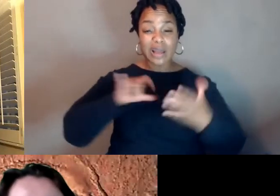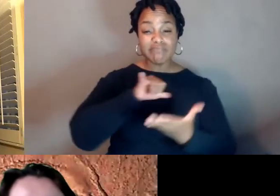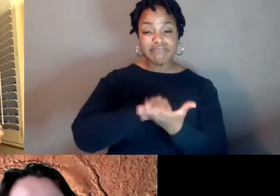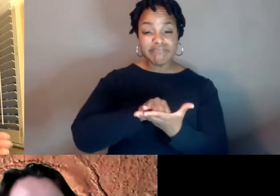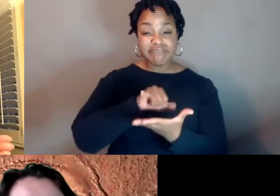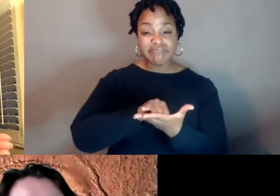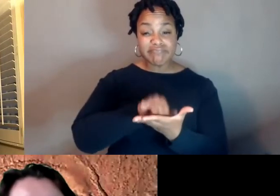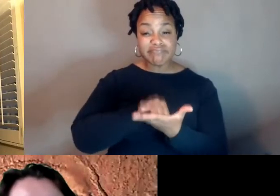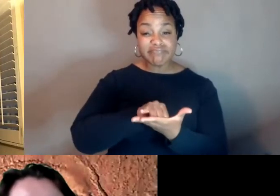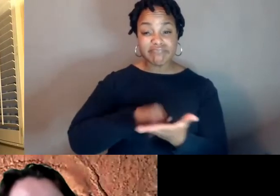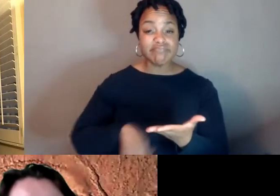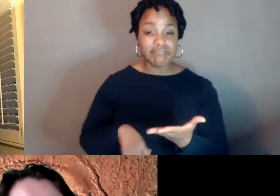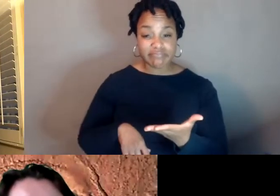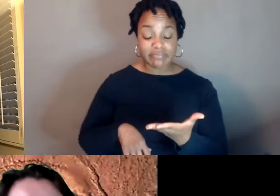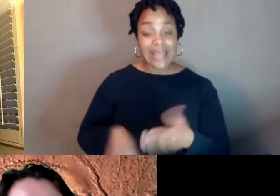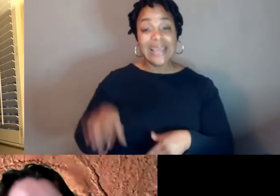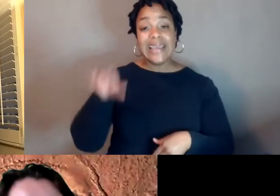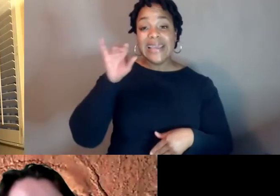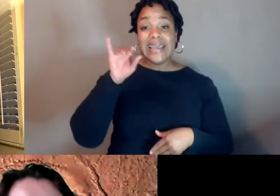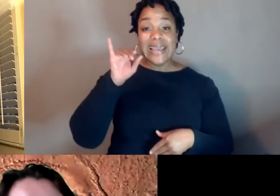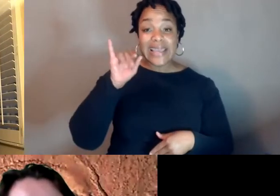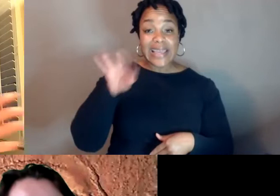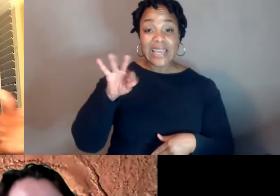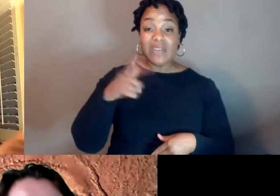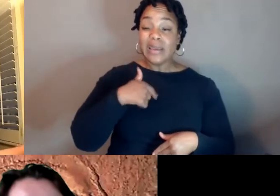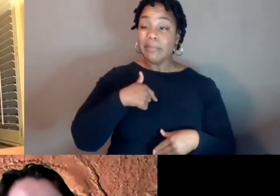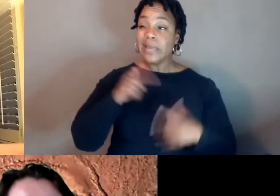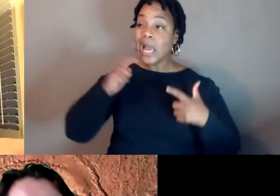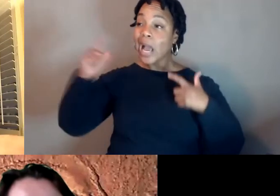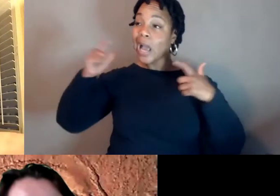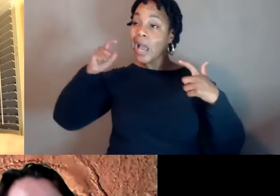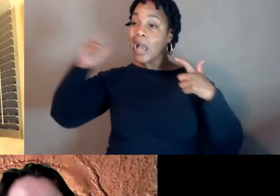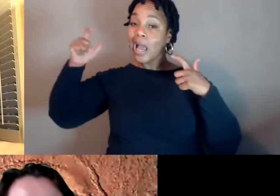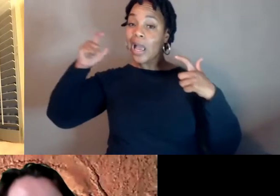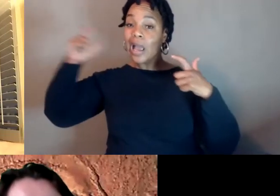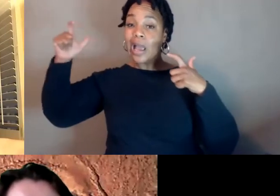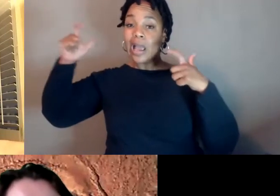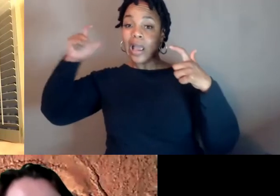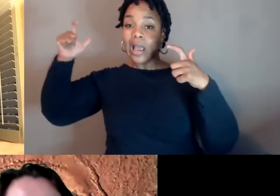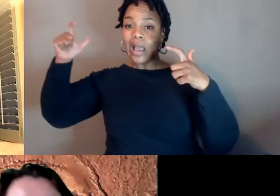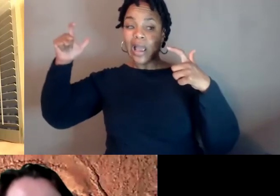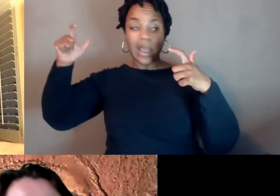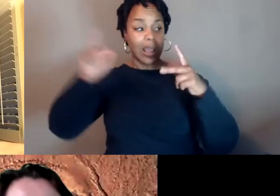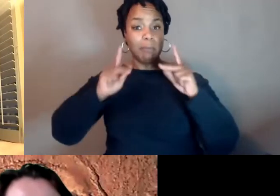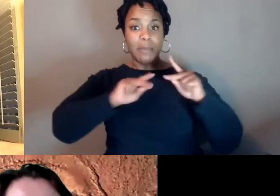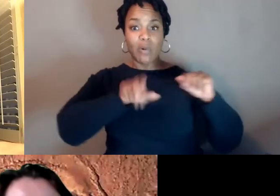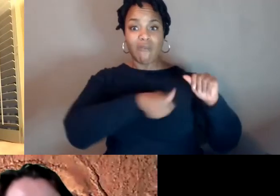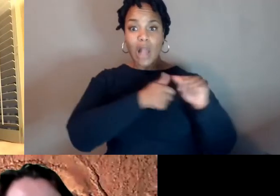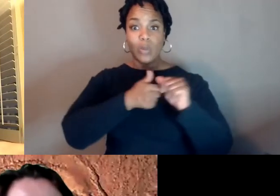far away from those who are following, you're not leading. And